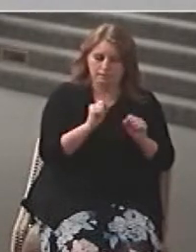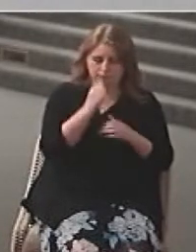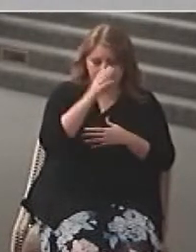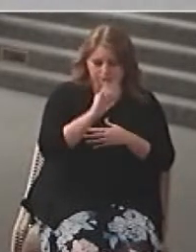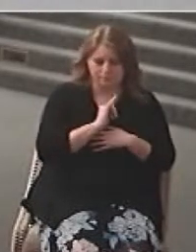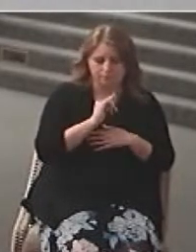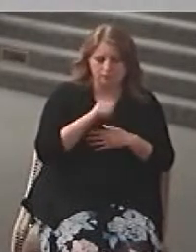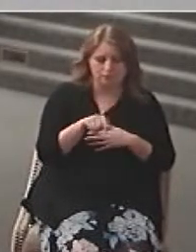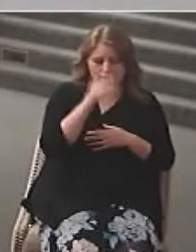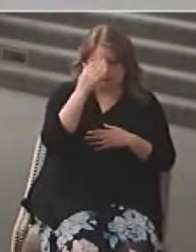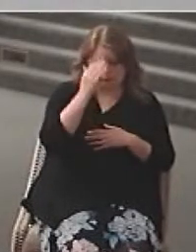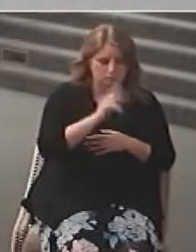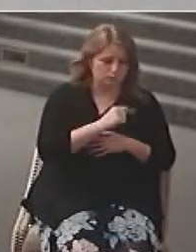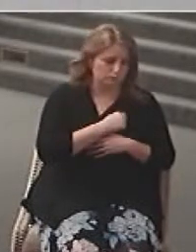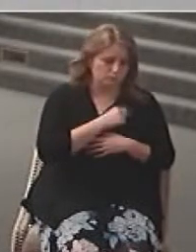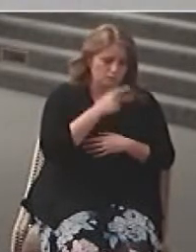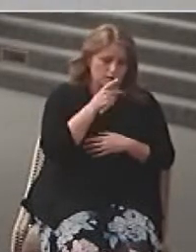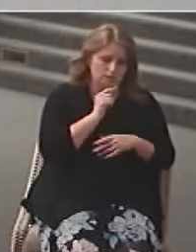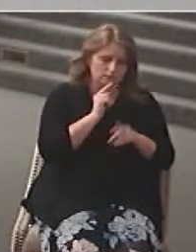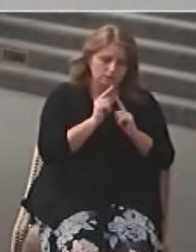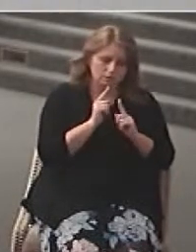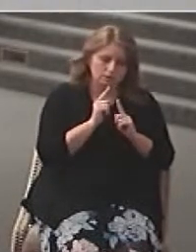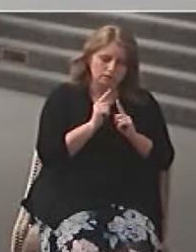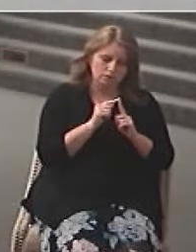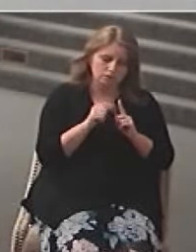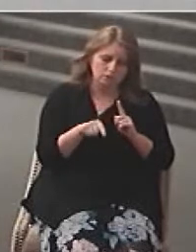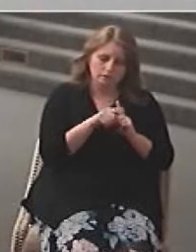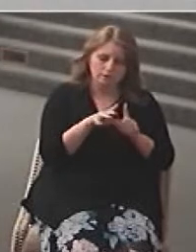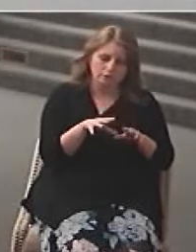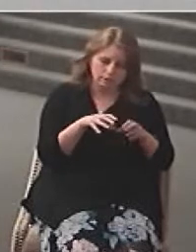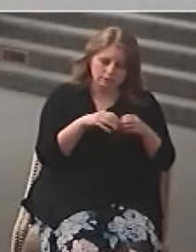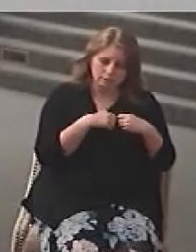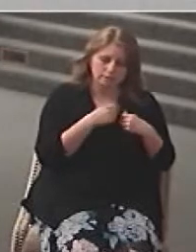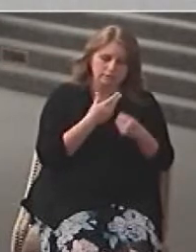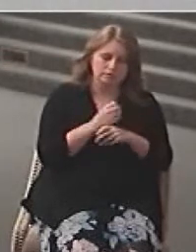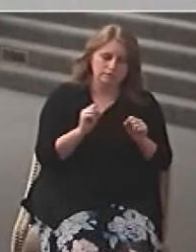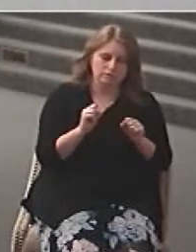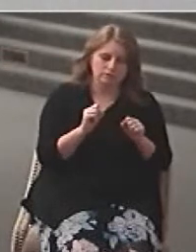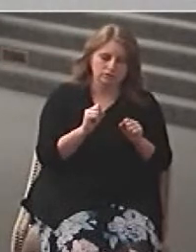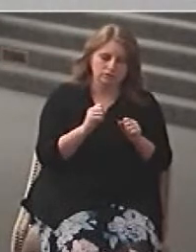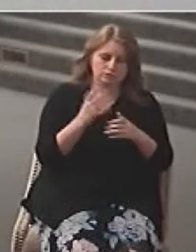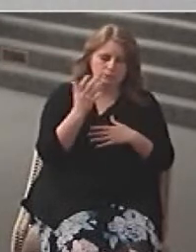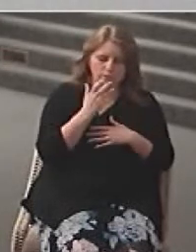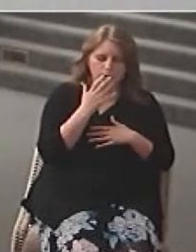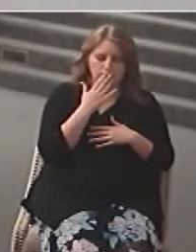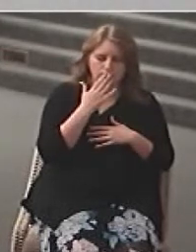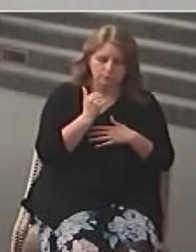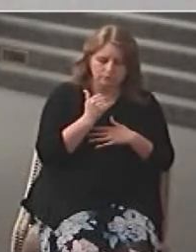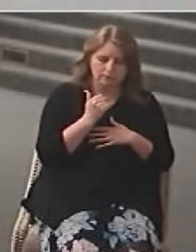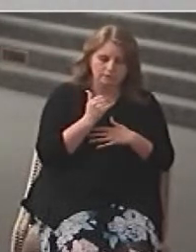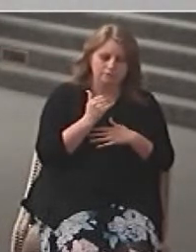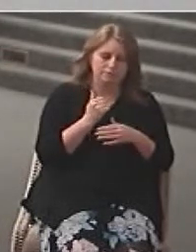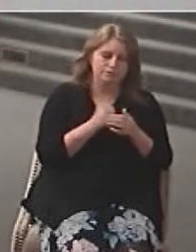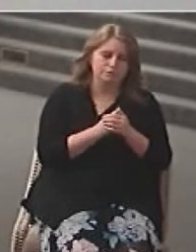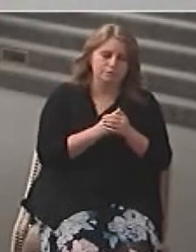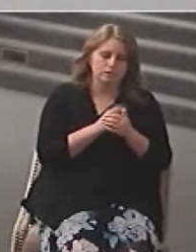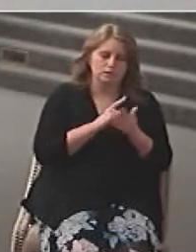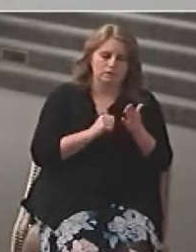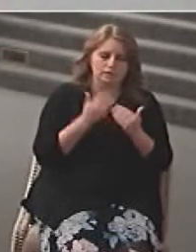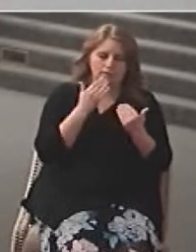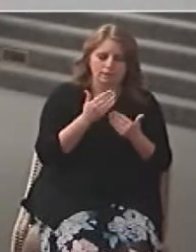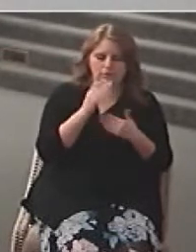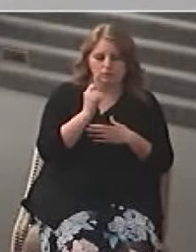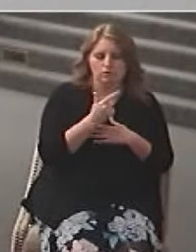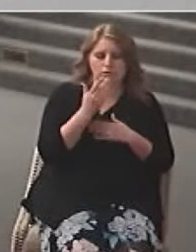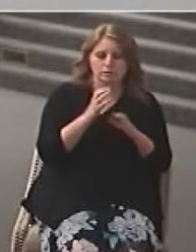God, that they know who I'm talking to, Father, that they might receive that salvation that's so sweet from Jesus Christ. Lord, I thank You for all that